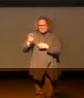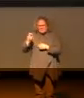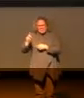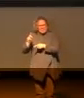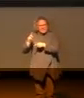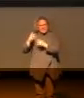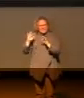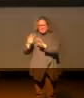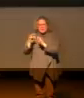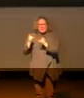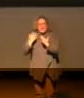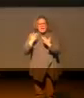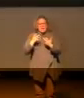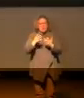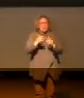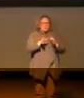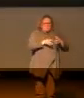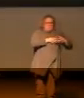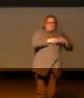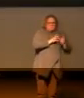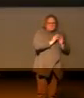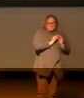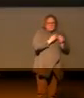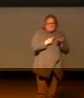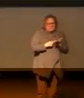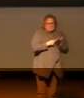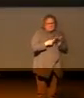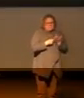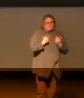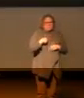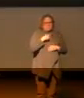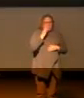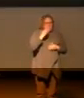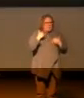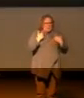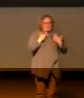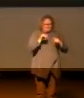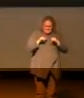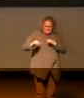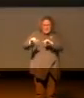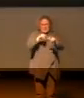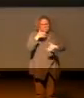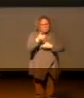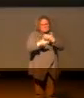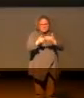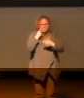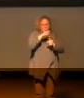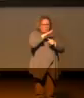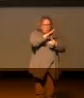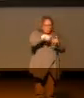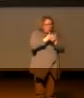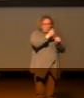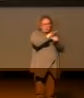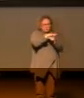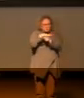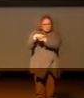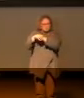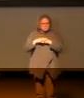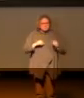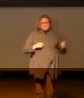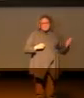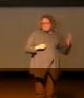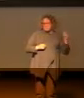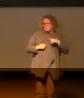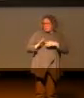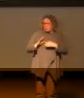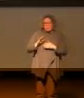their needs so that we know across the board that we have a uniform way to address it. Are there nurses being furloughed, as